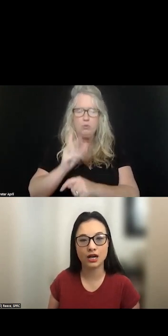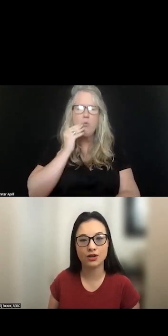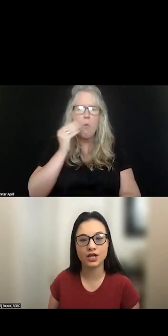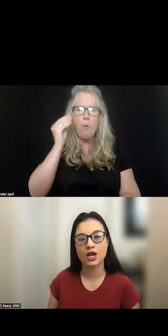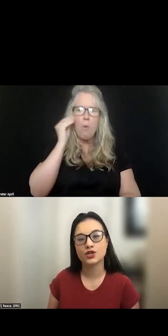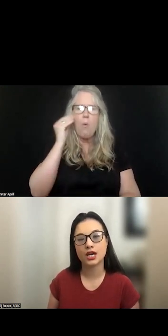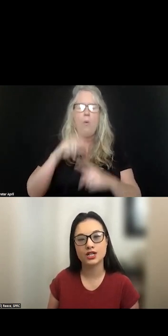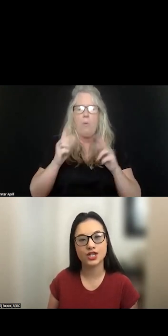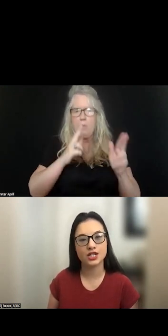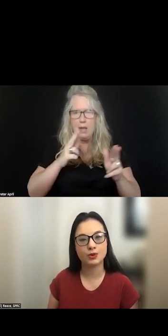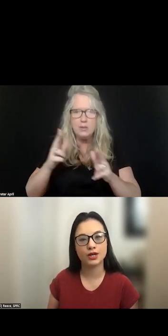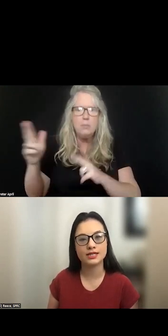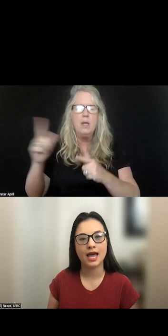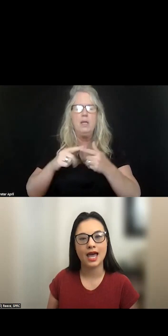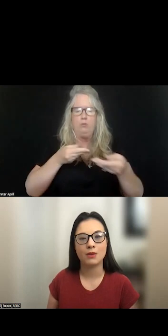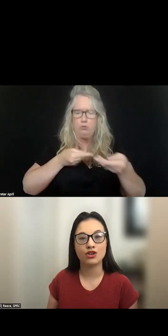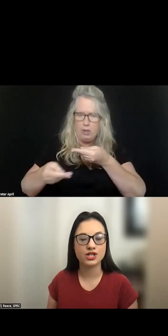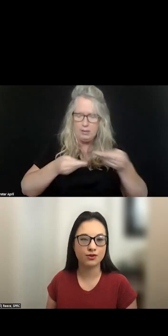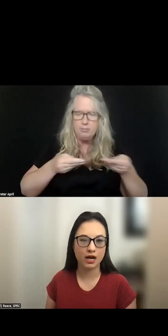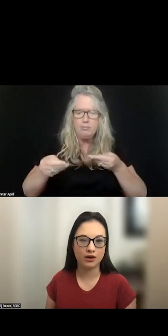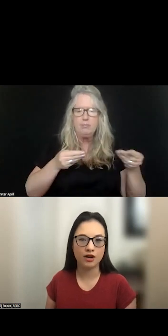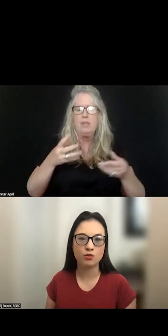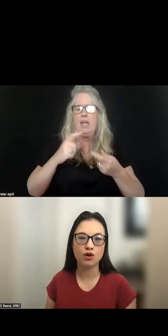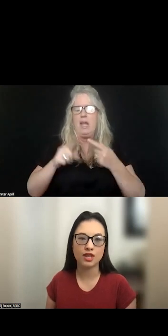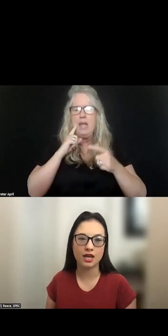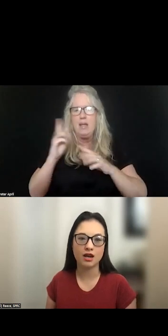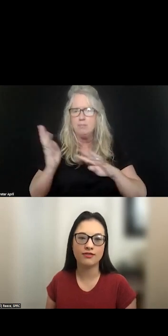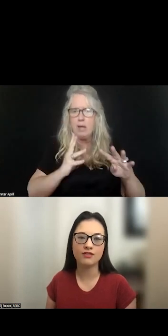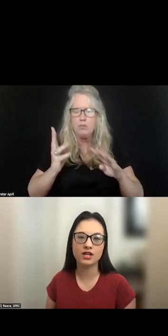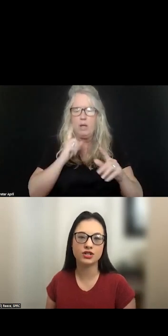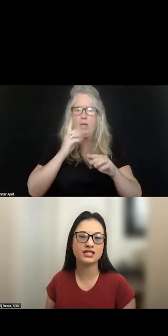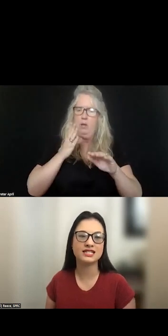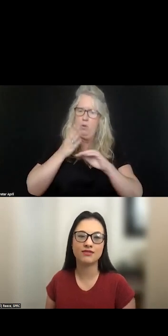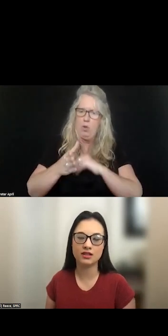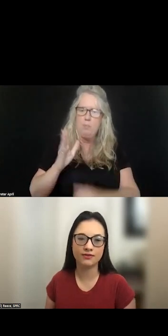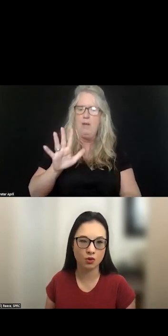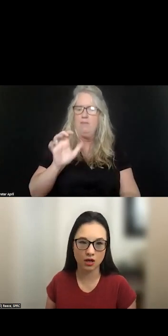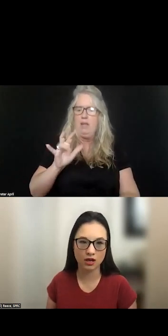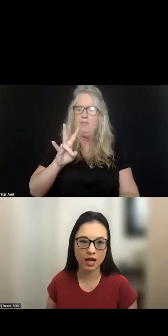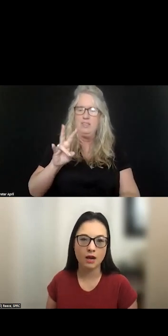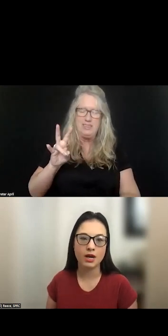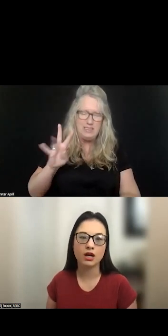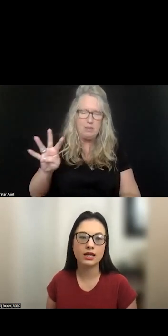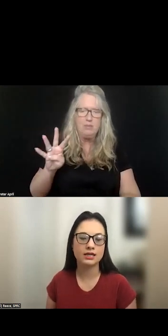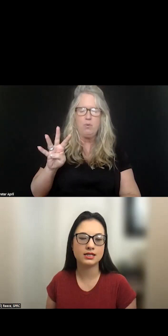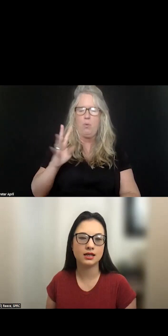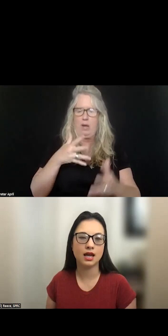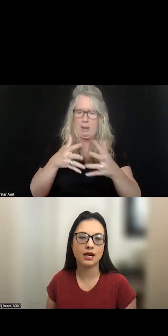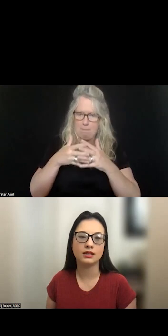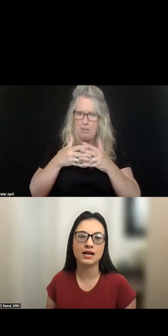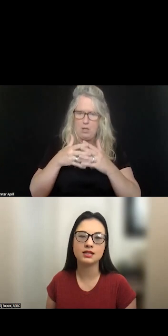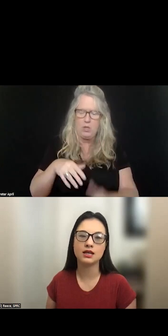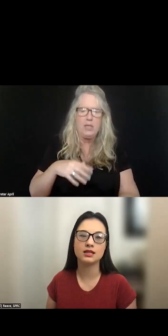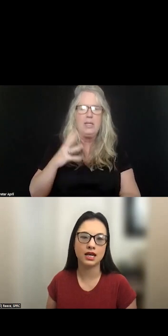hunting ground, trade exchange point, and migration route of more than 574 American Indian